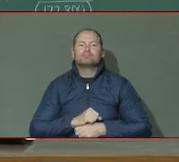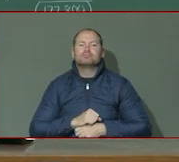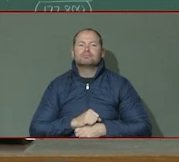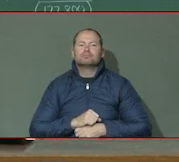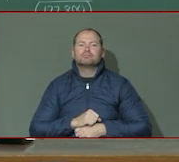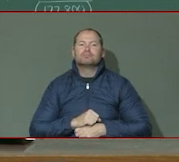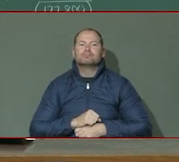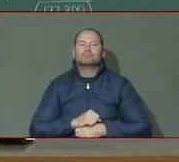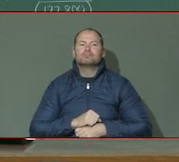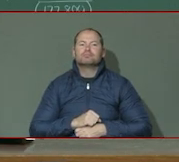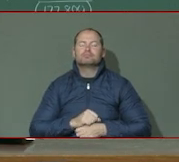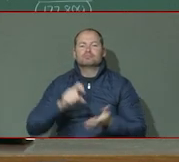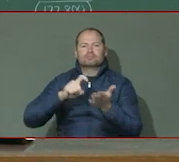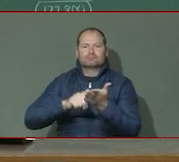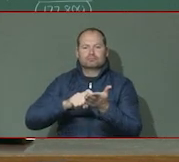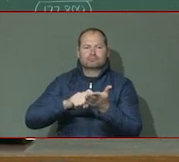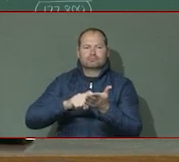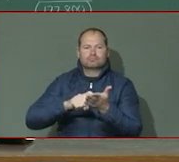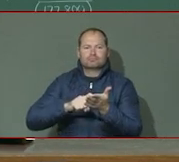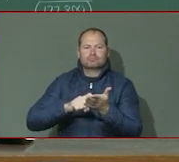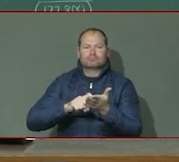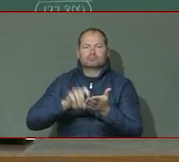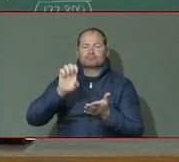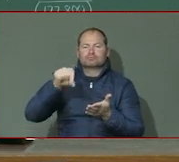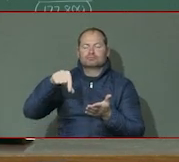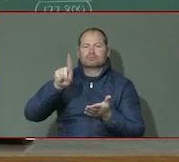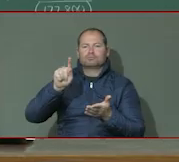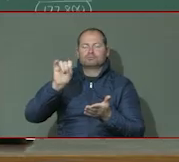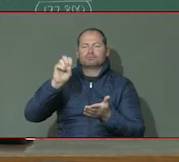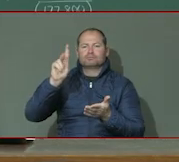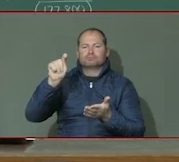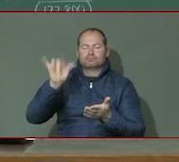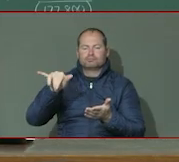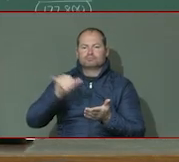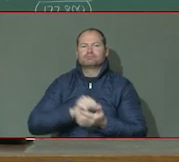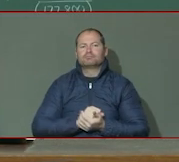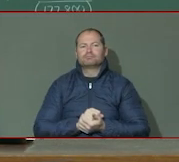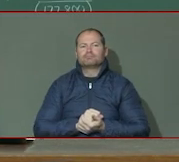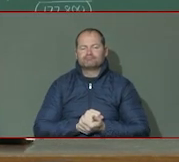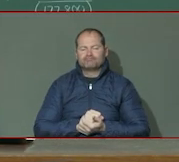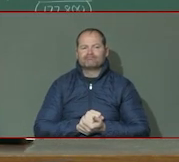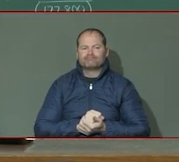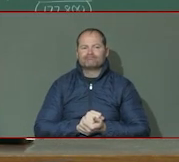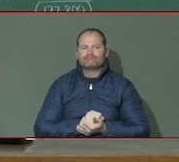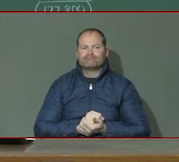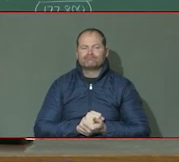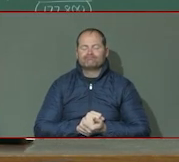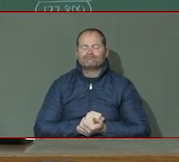Debt equity. All right, the debt equity. So if we look at the debt equity, we see